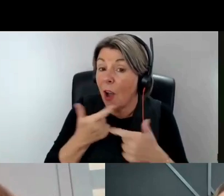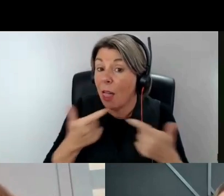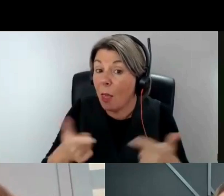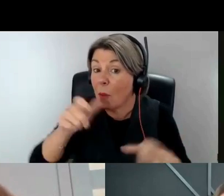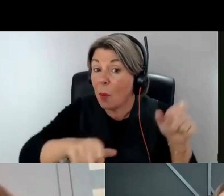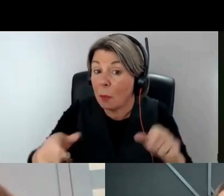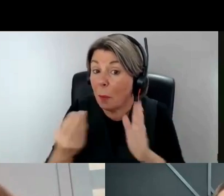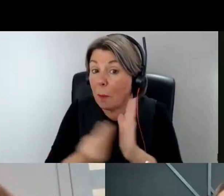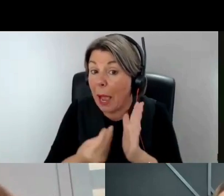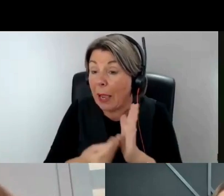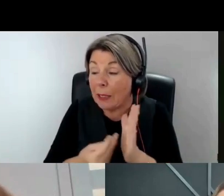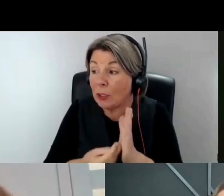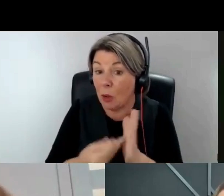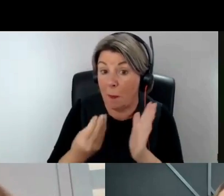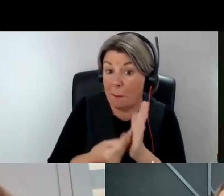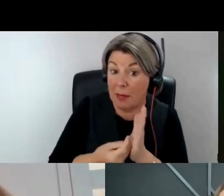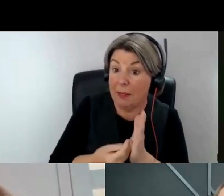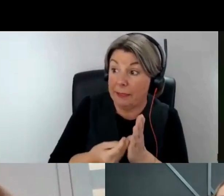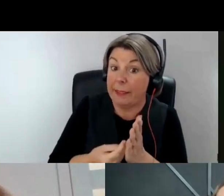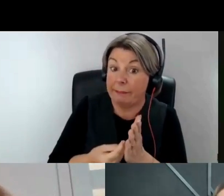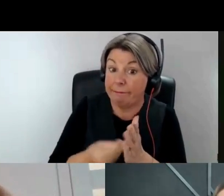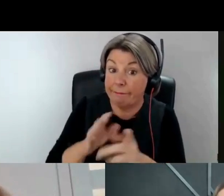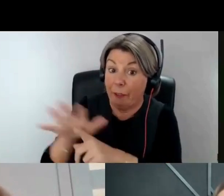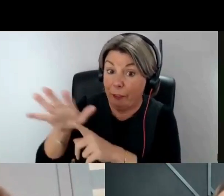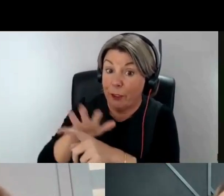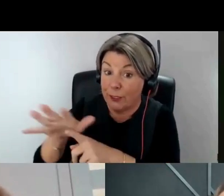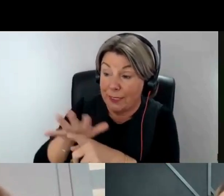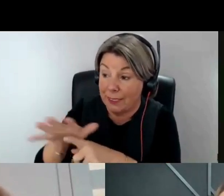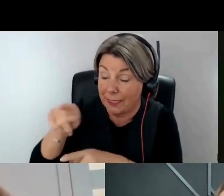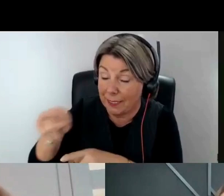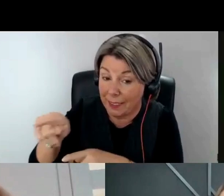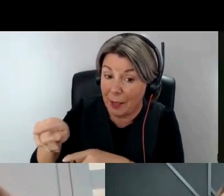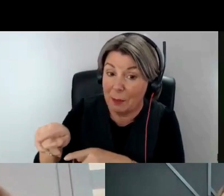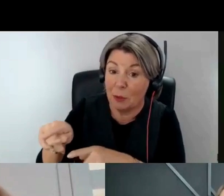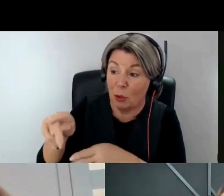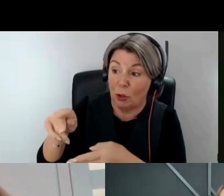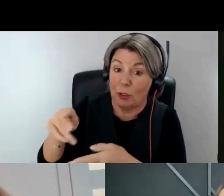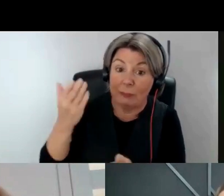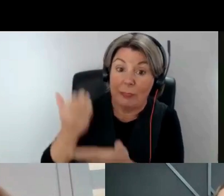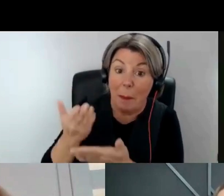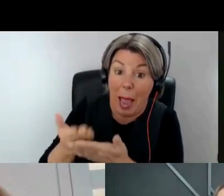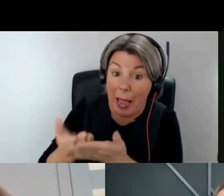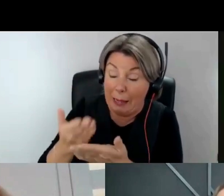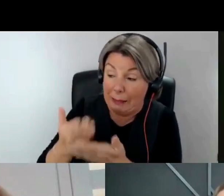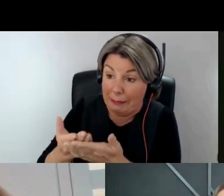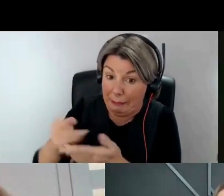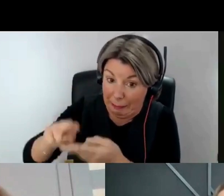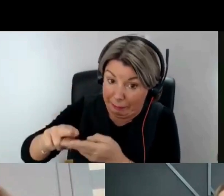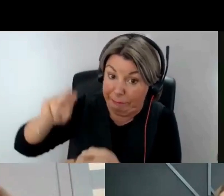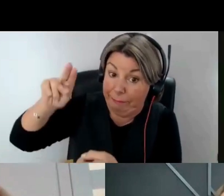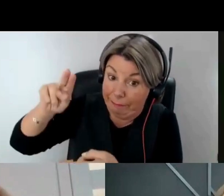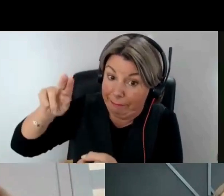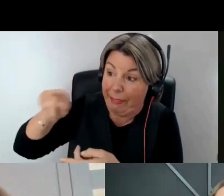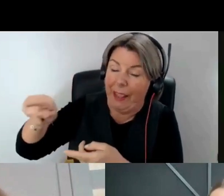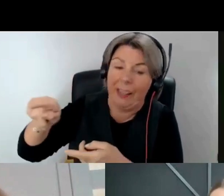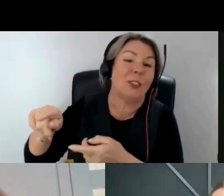world where money talks. So with the demand going up for HRT, we'll find new products start to be produced as well that